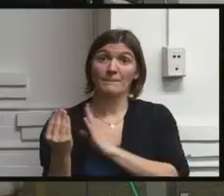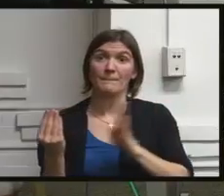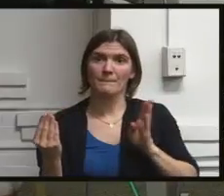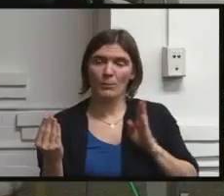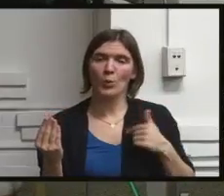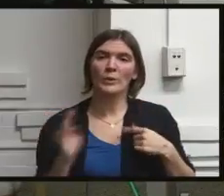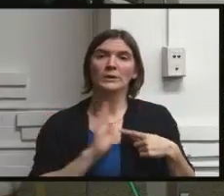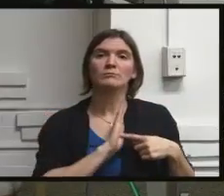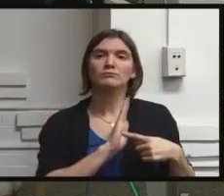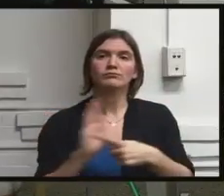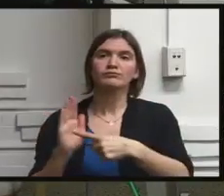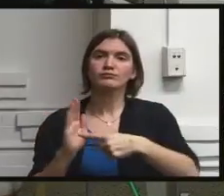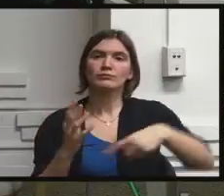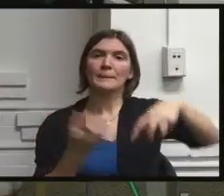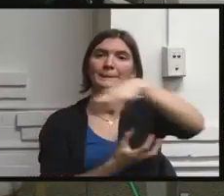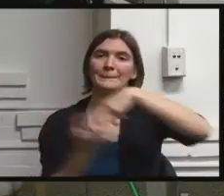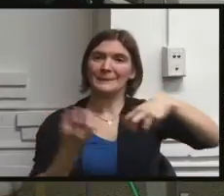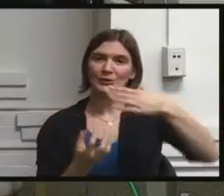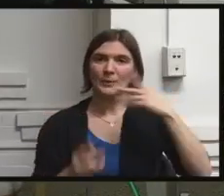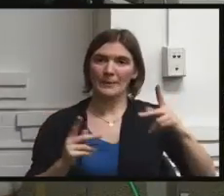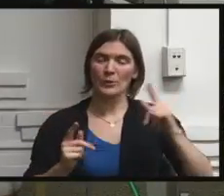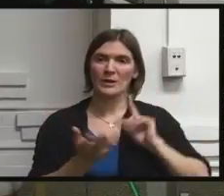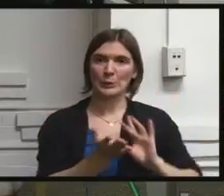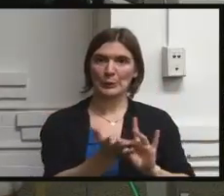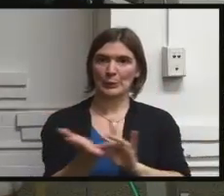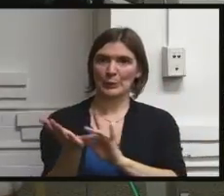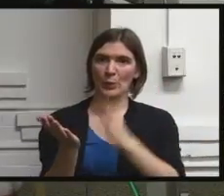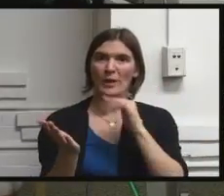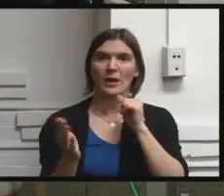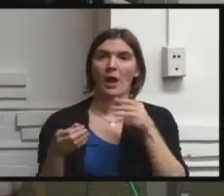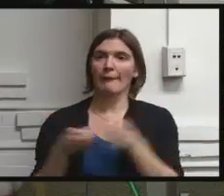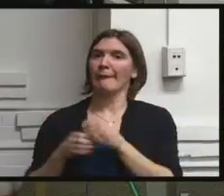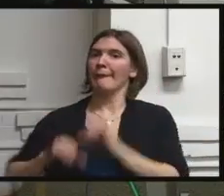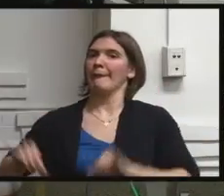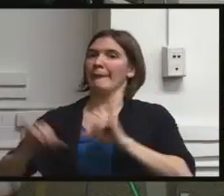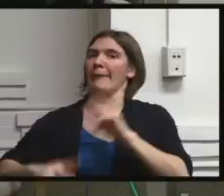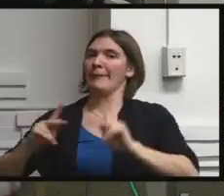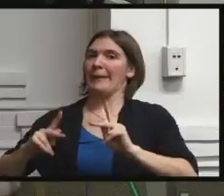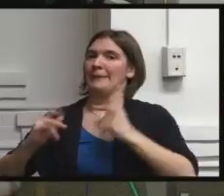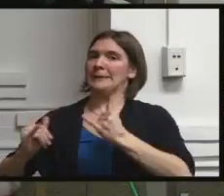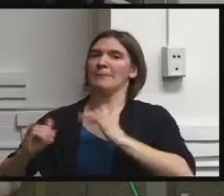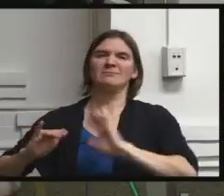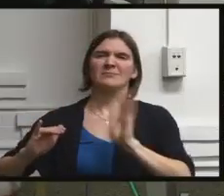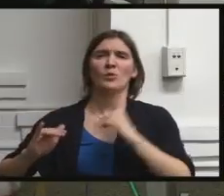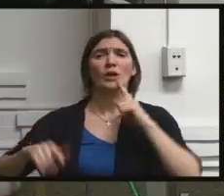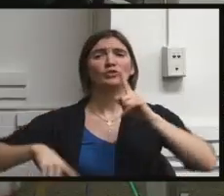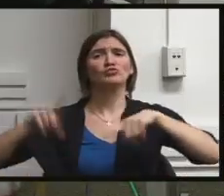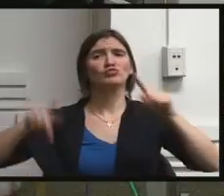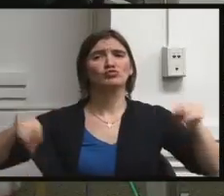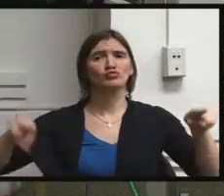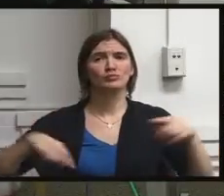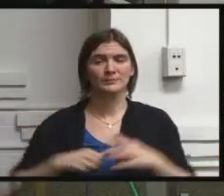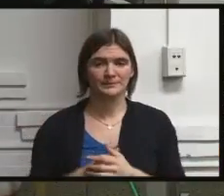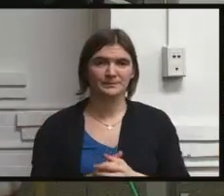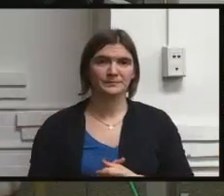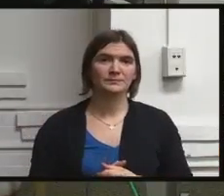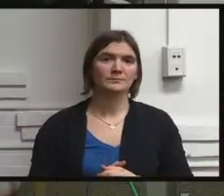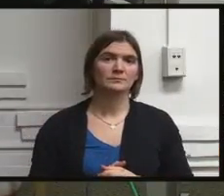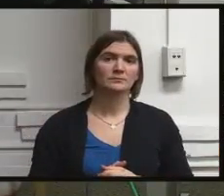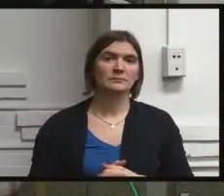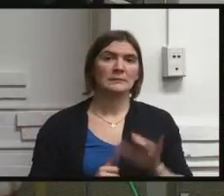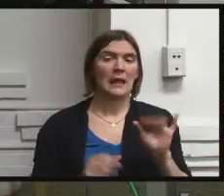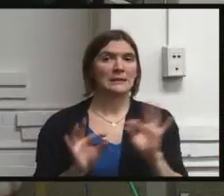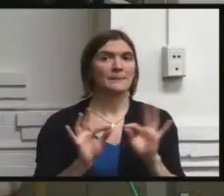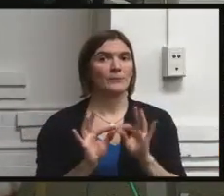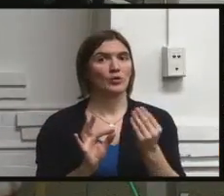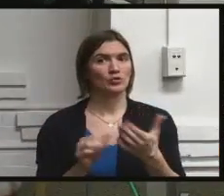board that we have our eyes and ears in a number of different cross currents in our downtown. So that's the